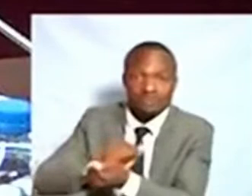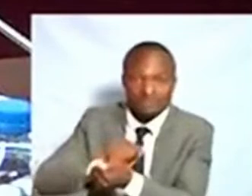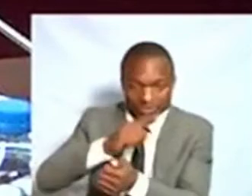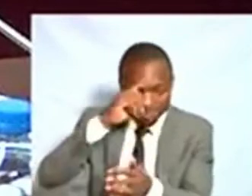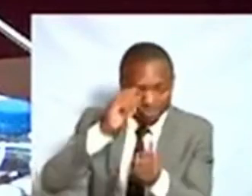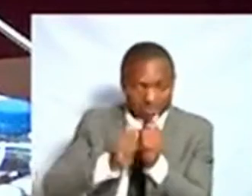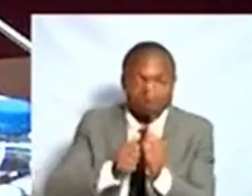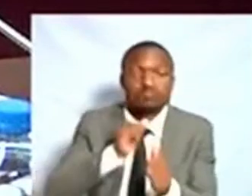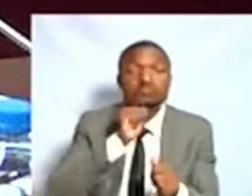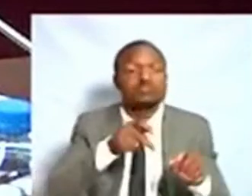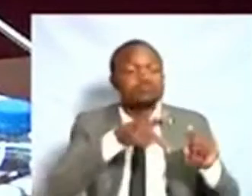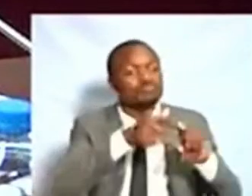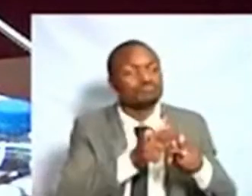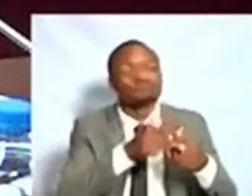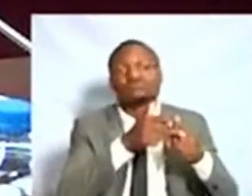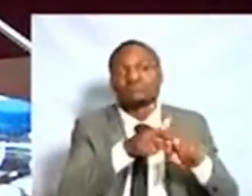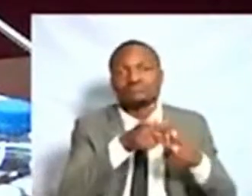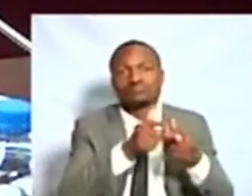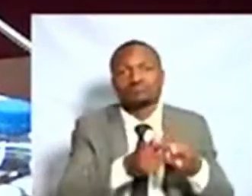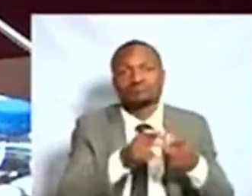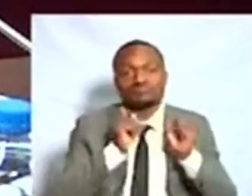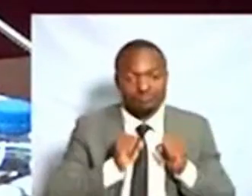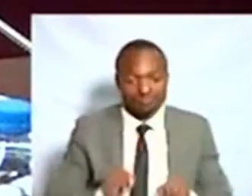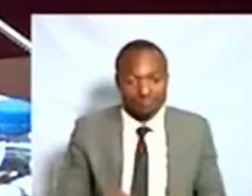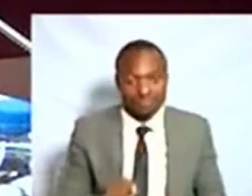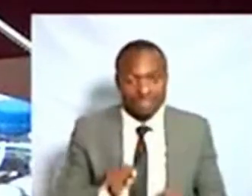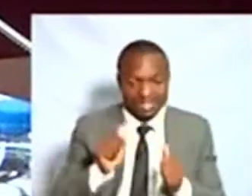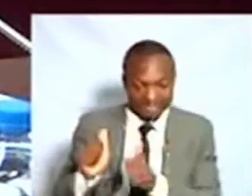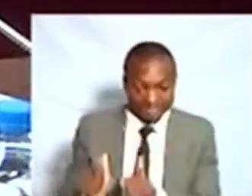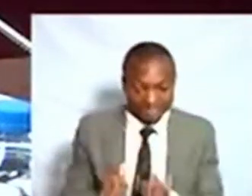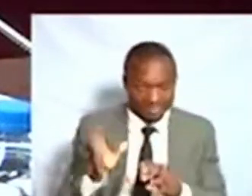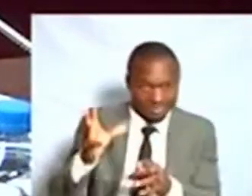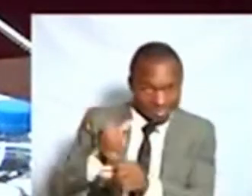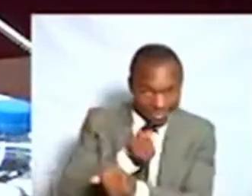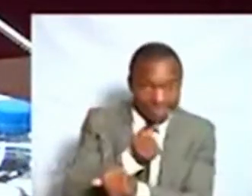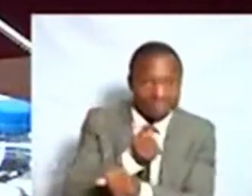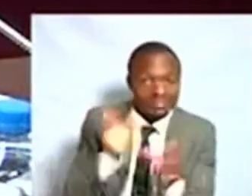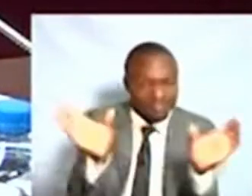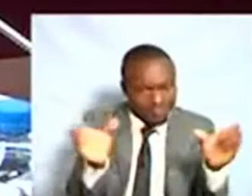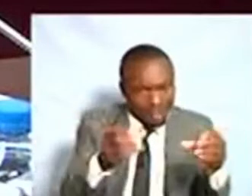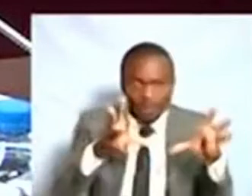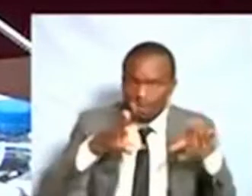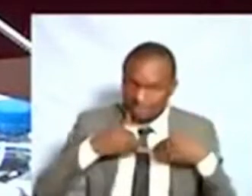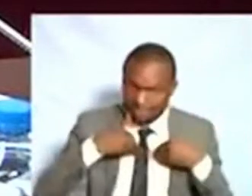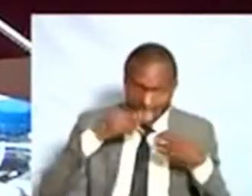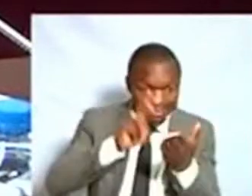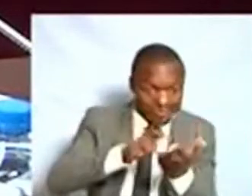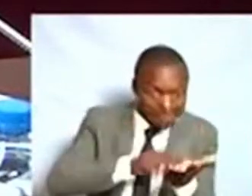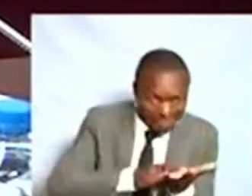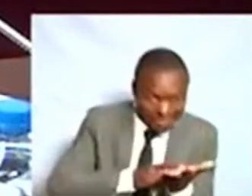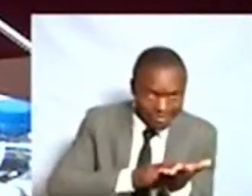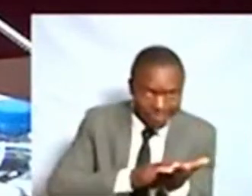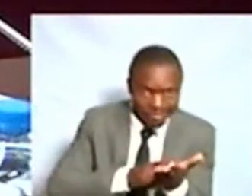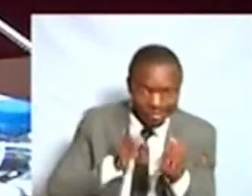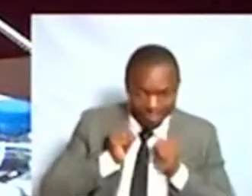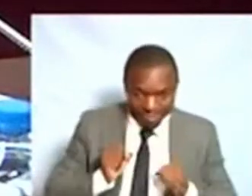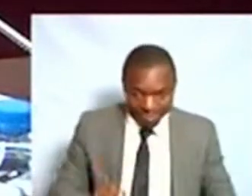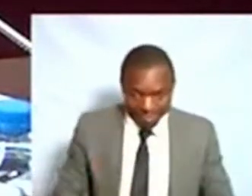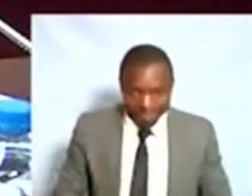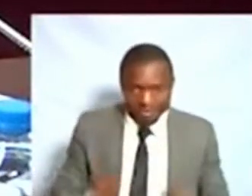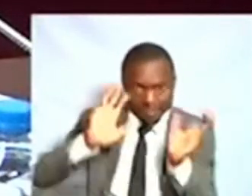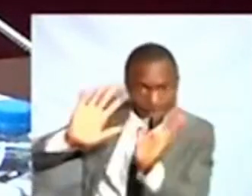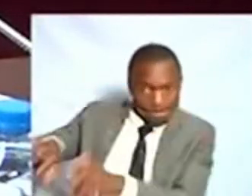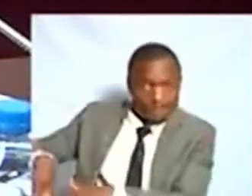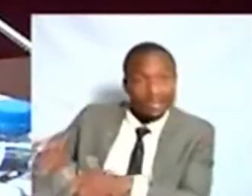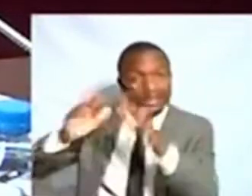unrepairable state. Action taken. The council has received a report on the status of the abandoned